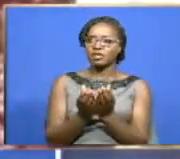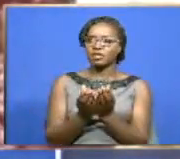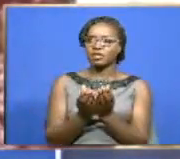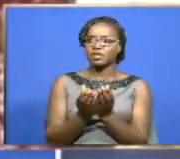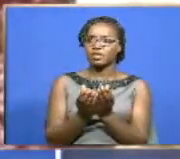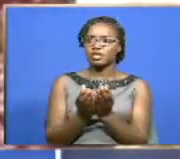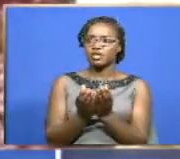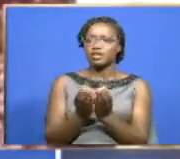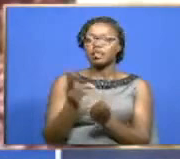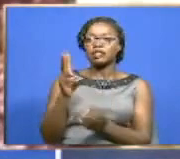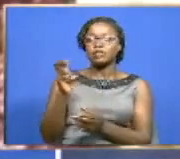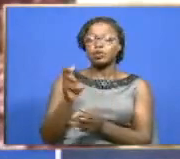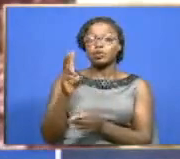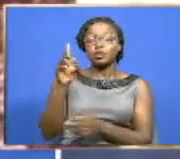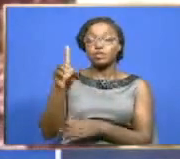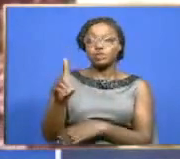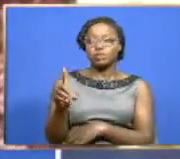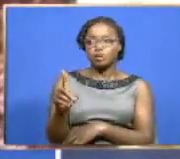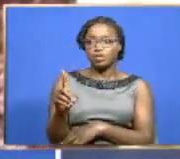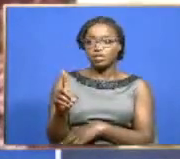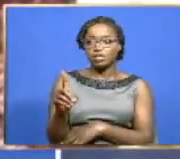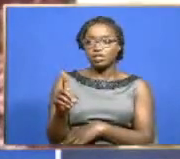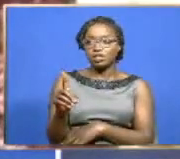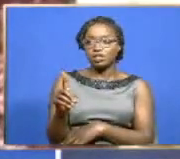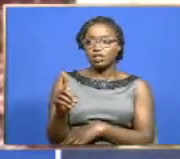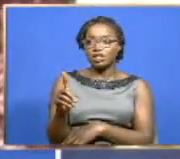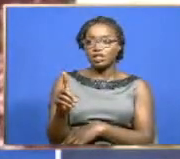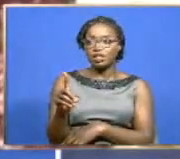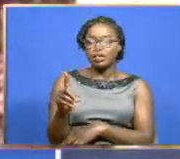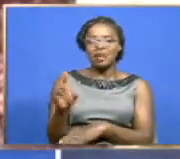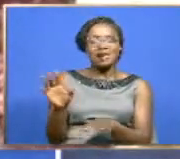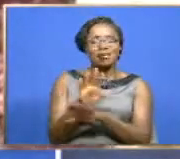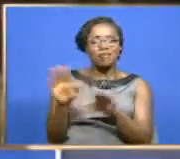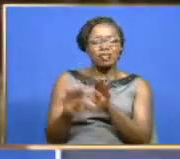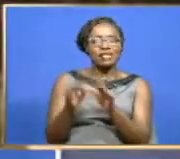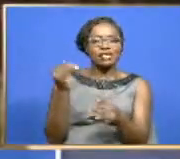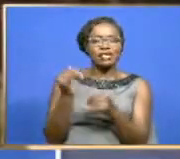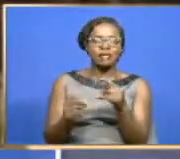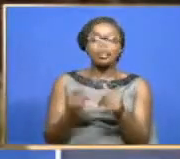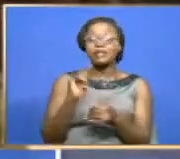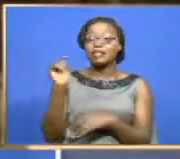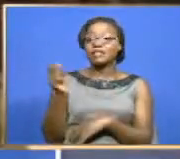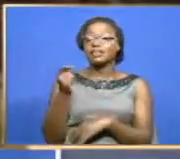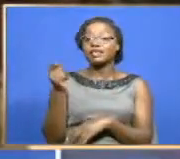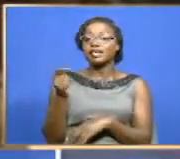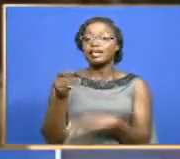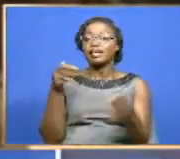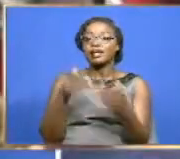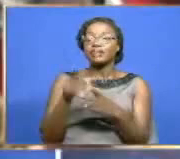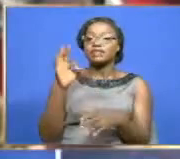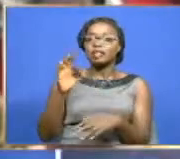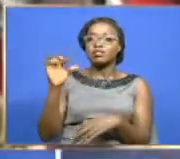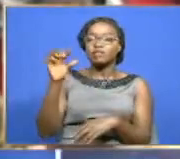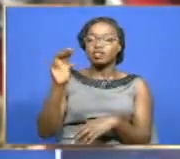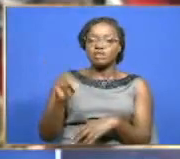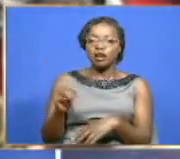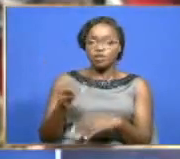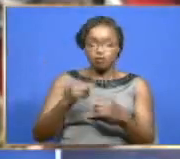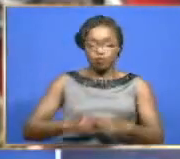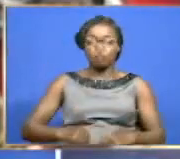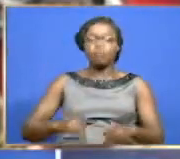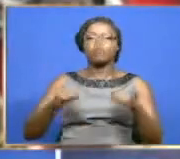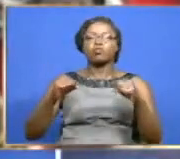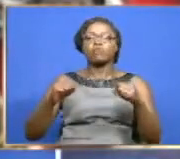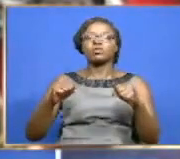ikifika mwaka 2021 haya maneno yatakuwa yataisha hapa Kenya. Anti-FGM board chief executive officer